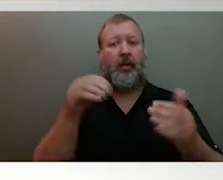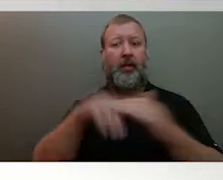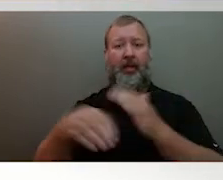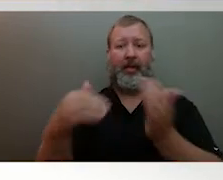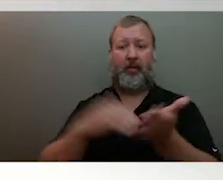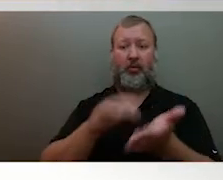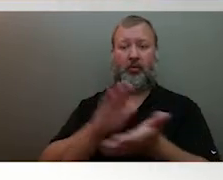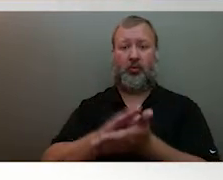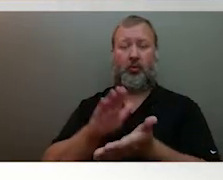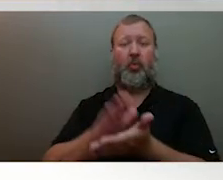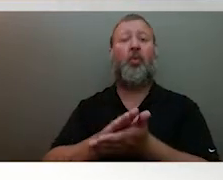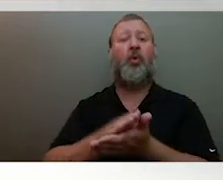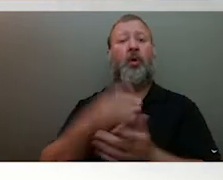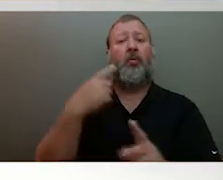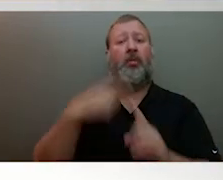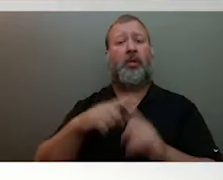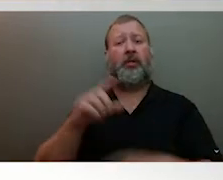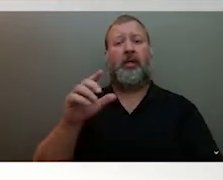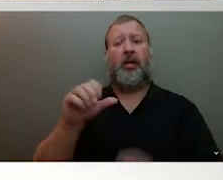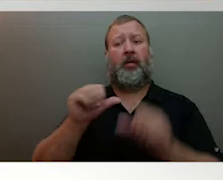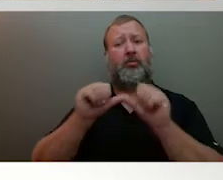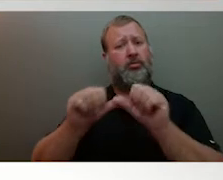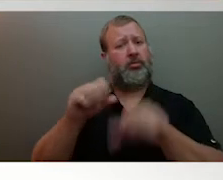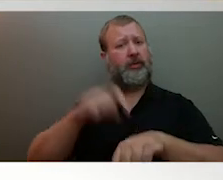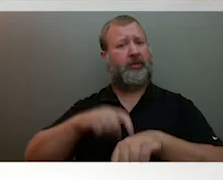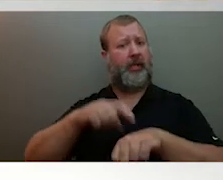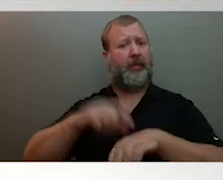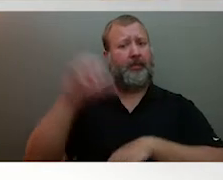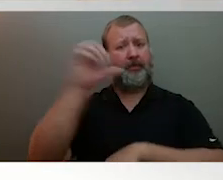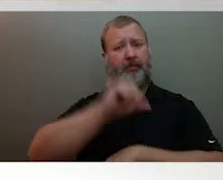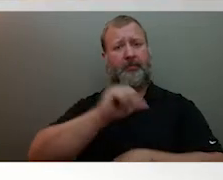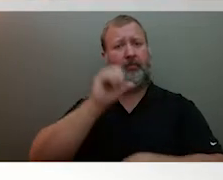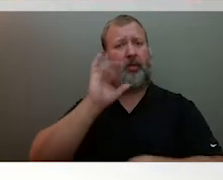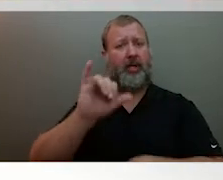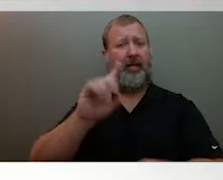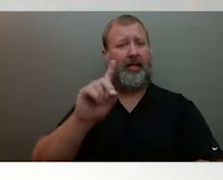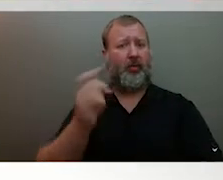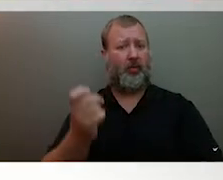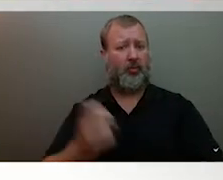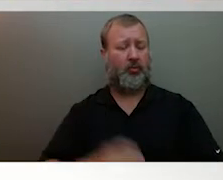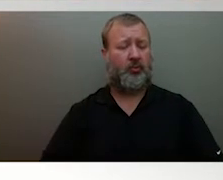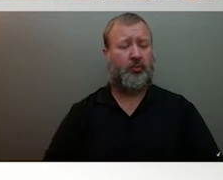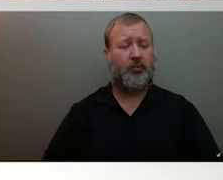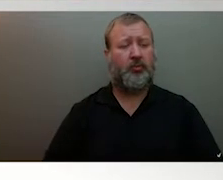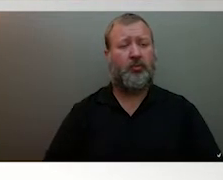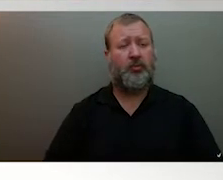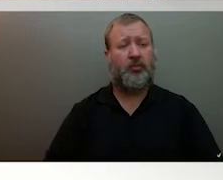into school, and the estimated duration of the condition or prognosis.